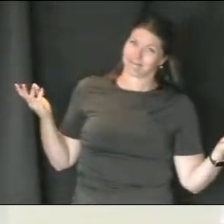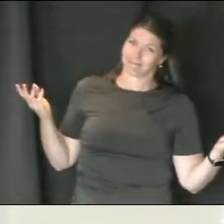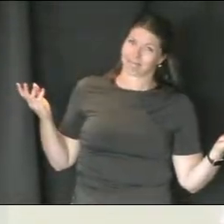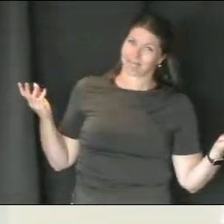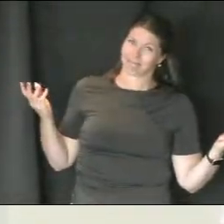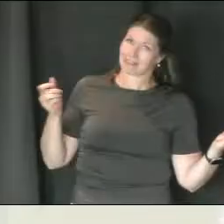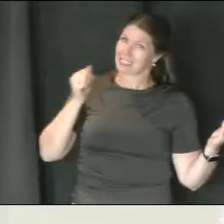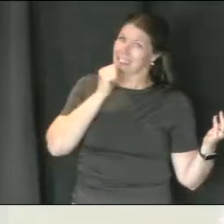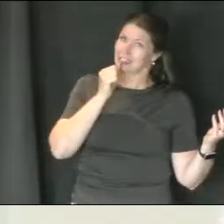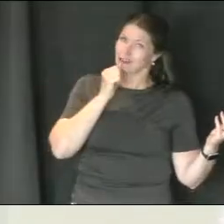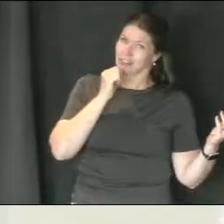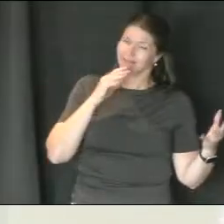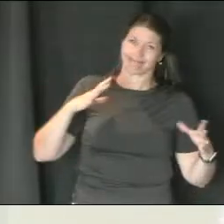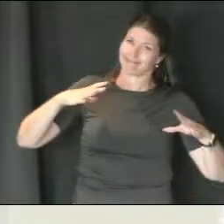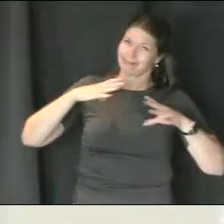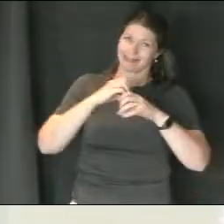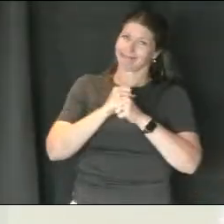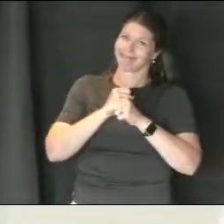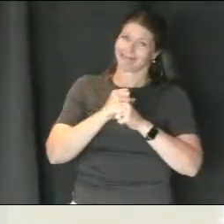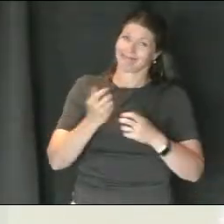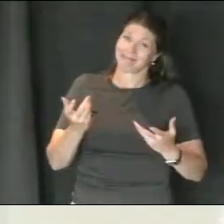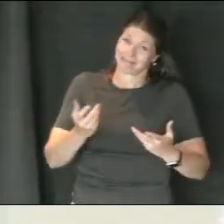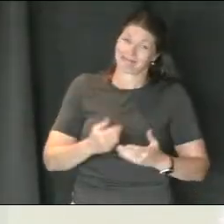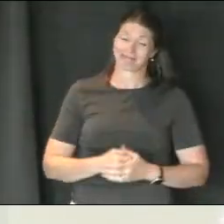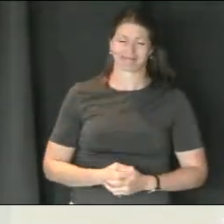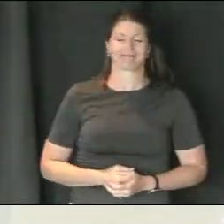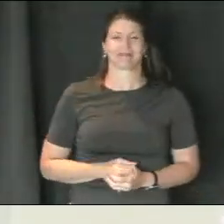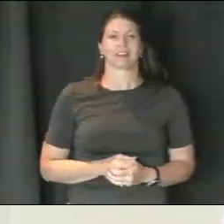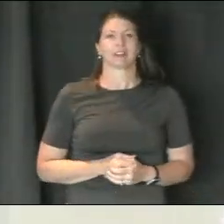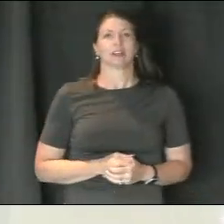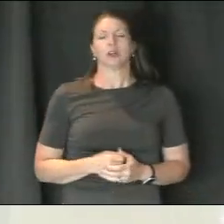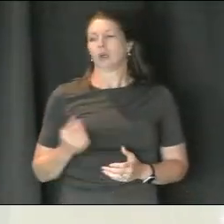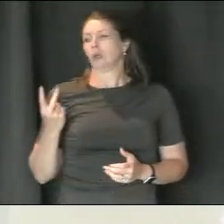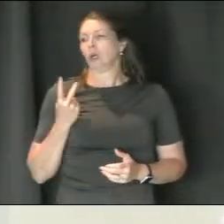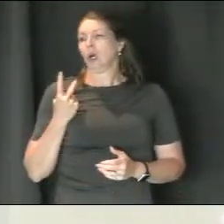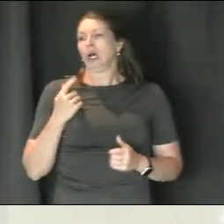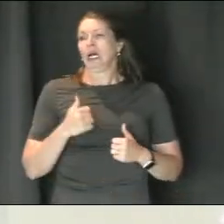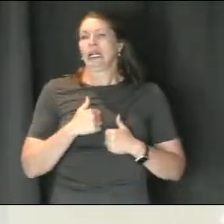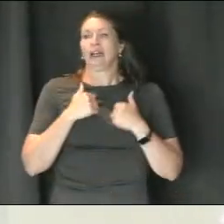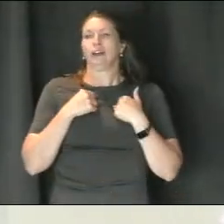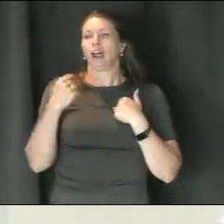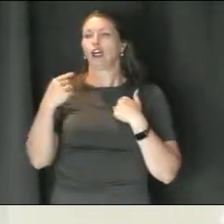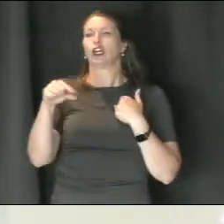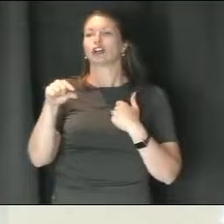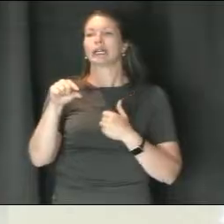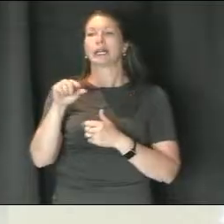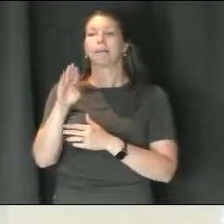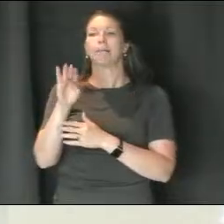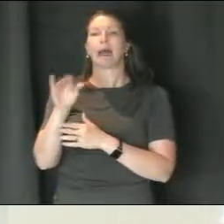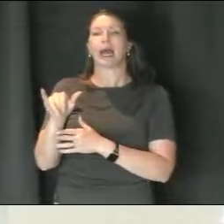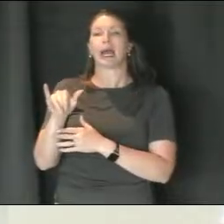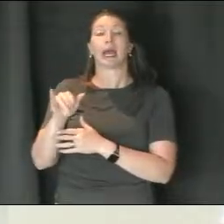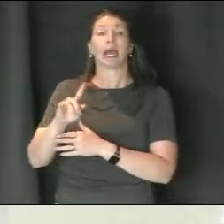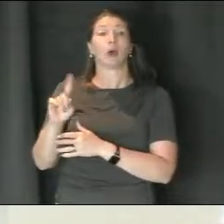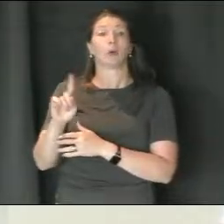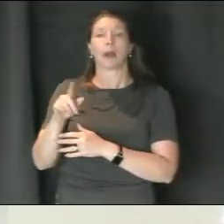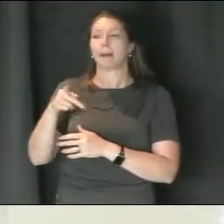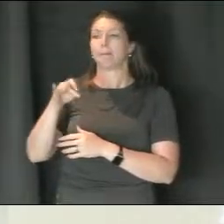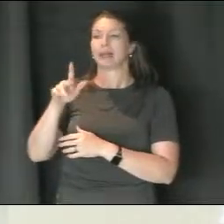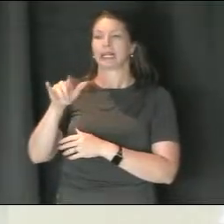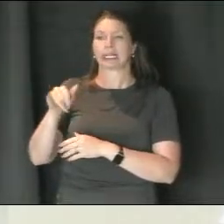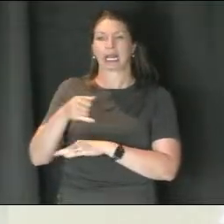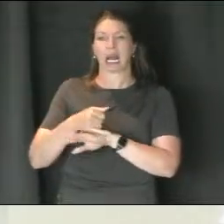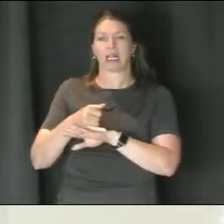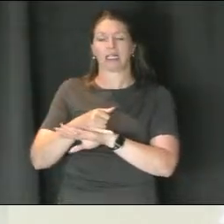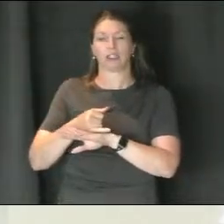That about sums it up. So we live in Pilley's Island, Green Bay, which is a very picturesque community. The present population is